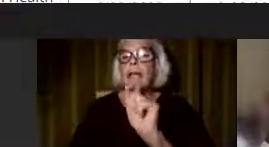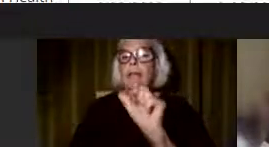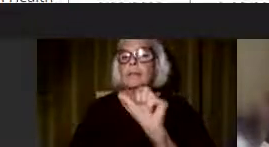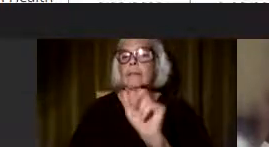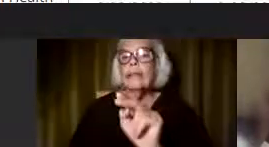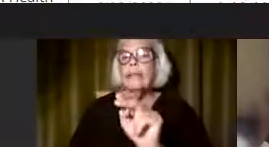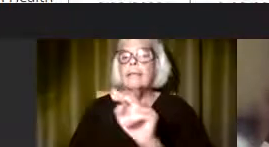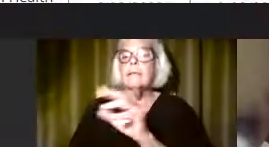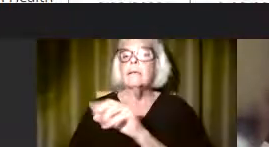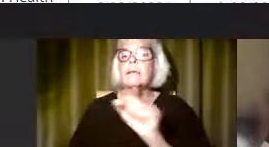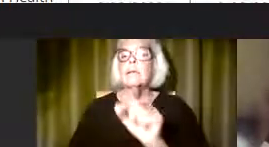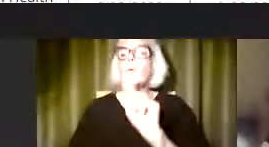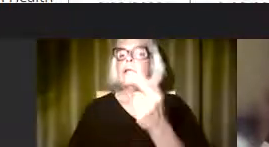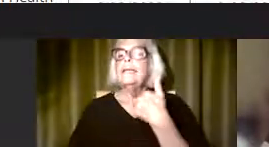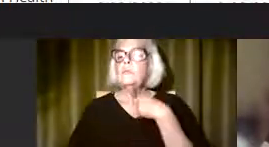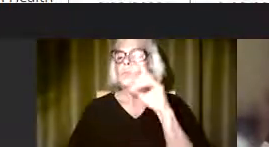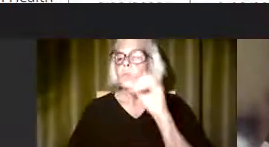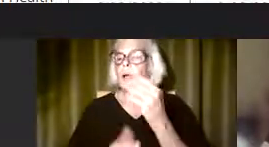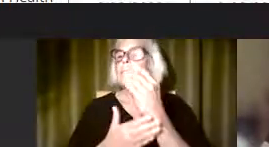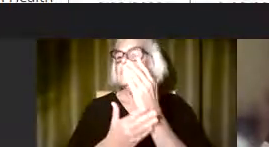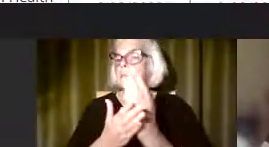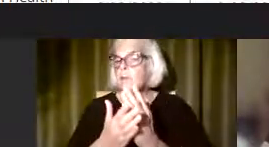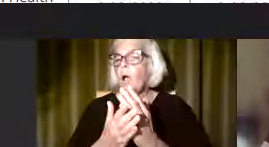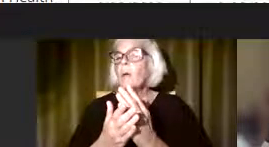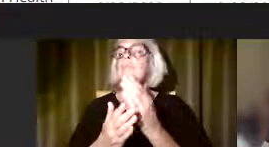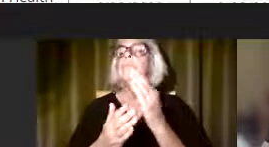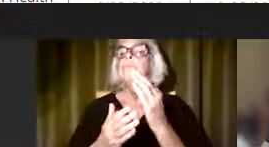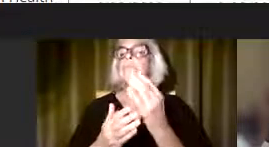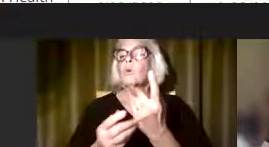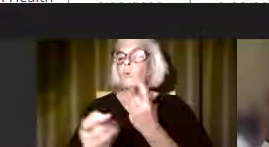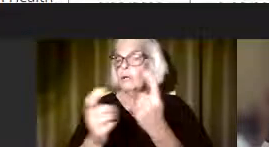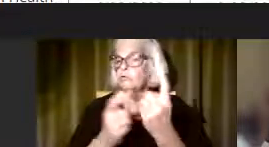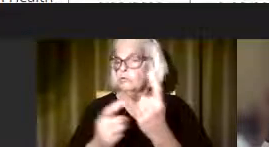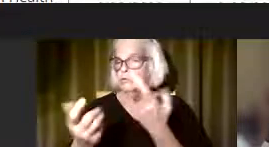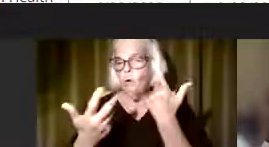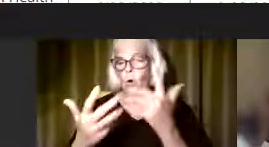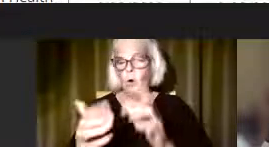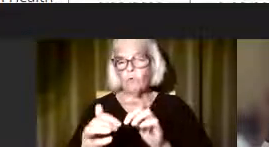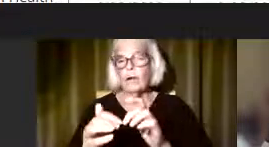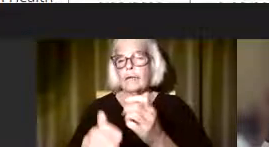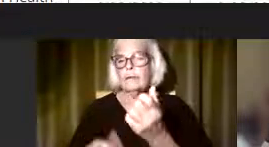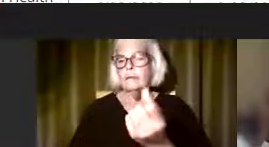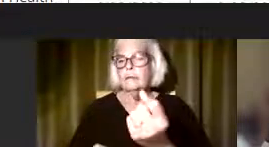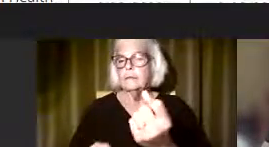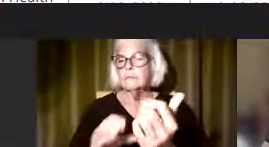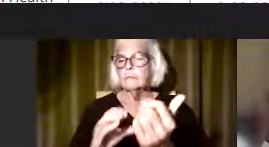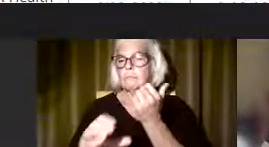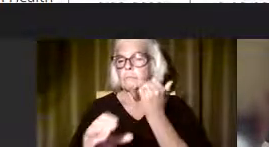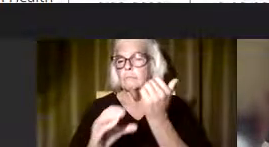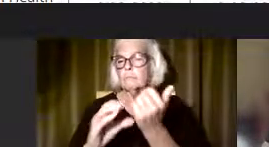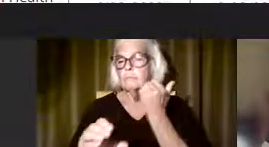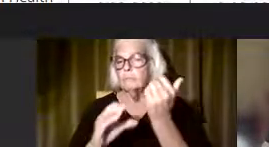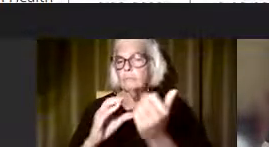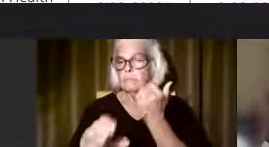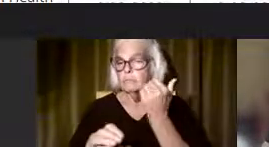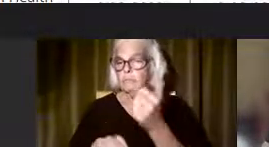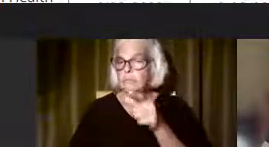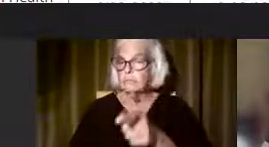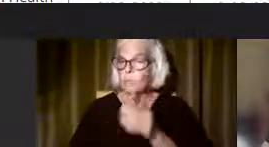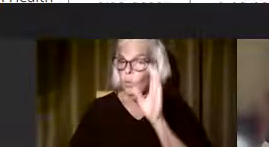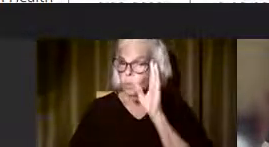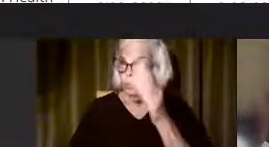partner ask, will there be some publicly run walk-in clinics in communities with more at-risk